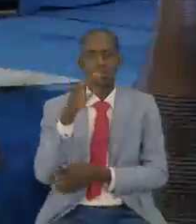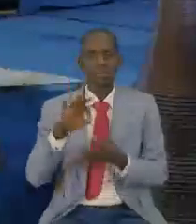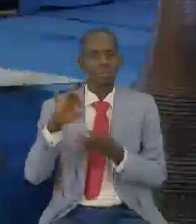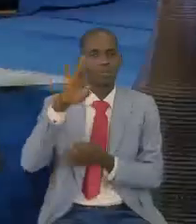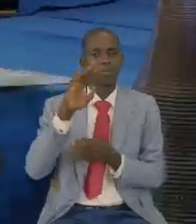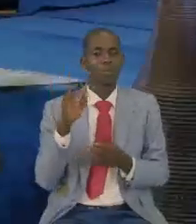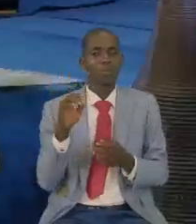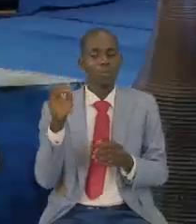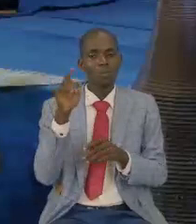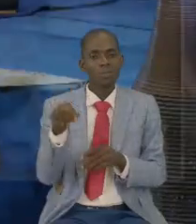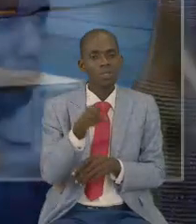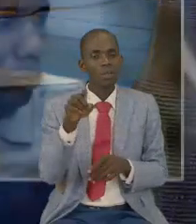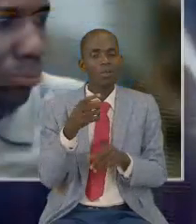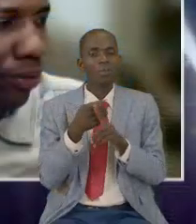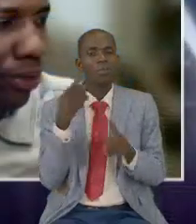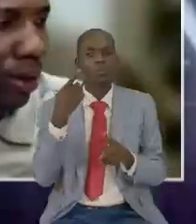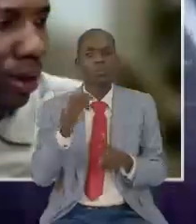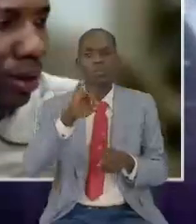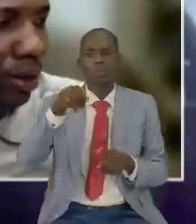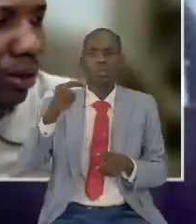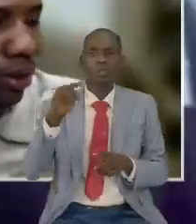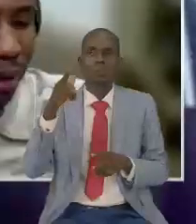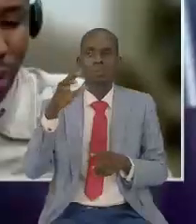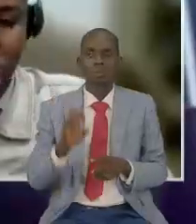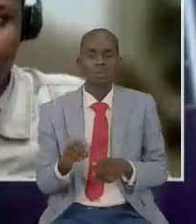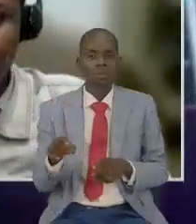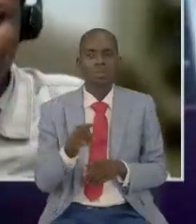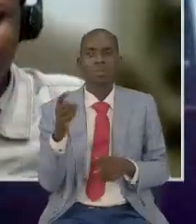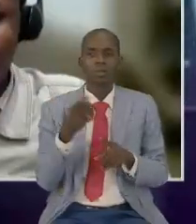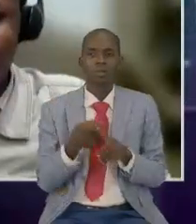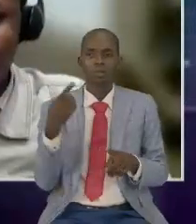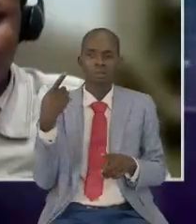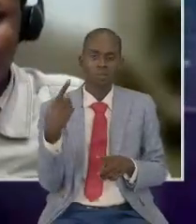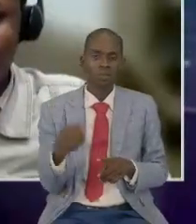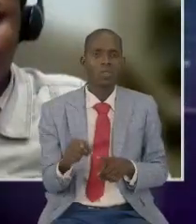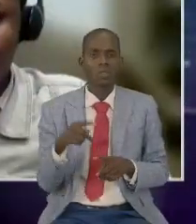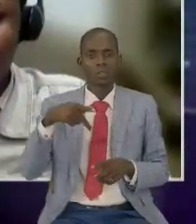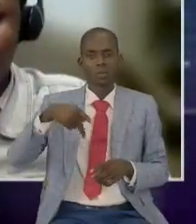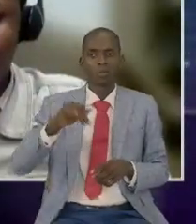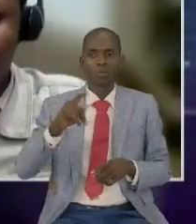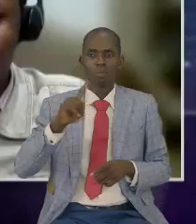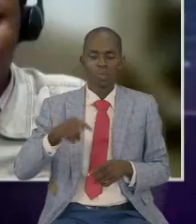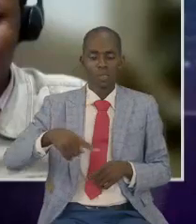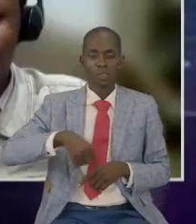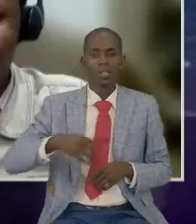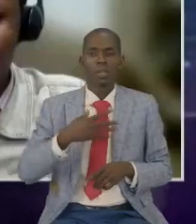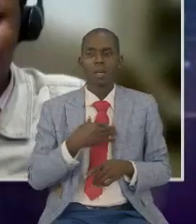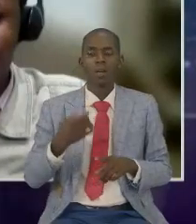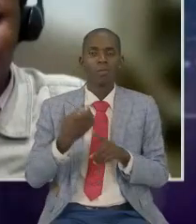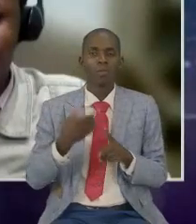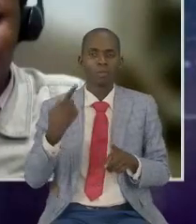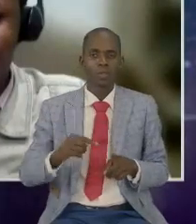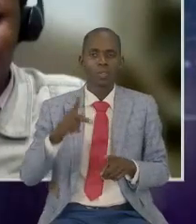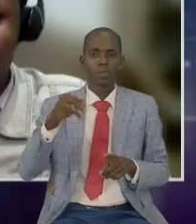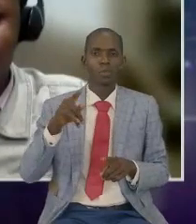them from the pit, and them from the pit of occultism. Now I